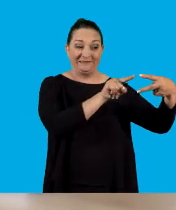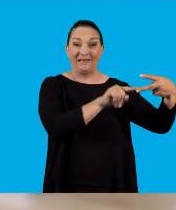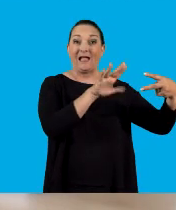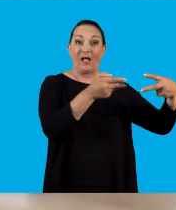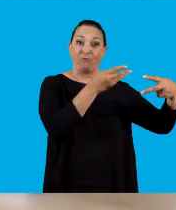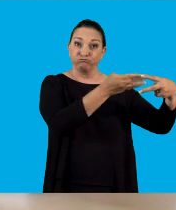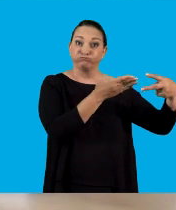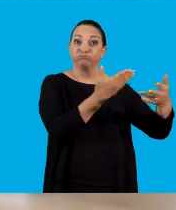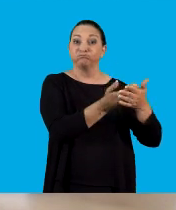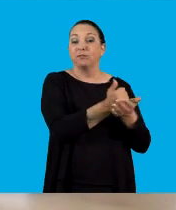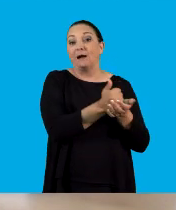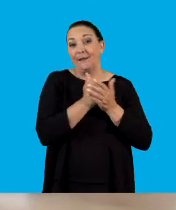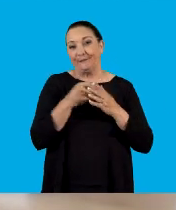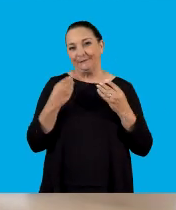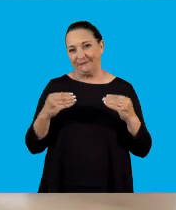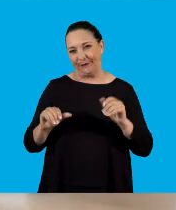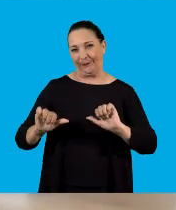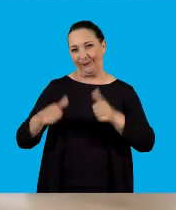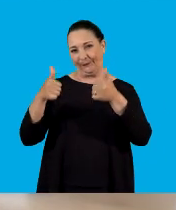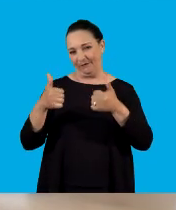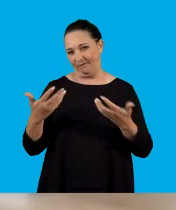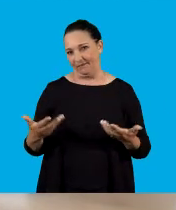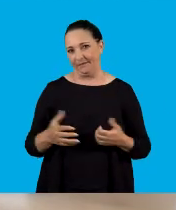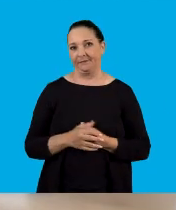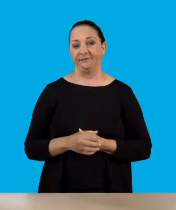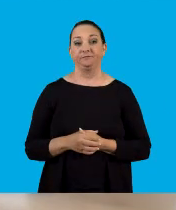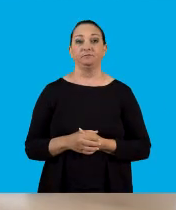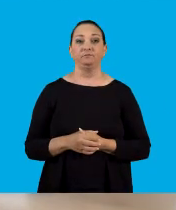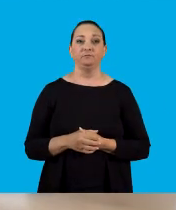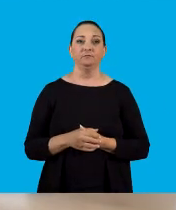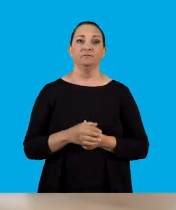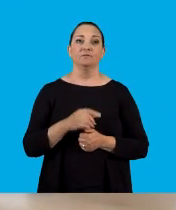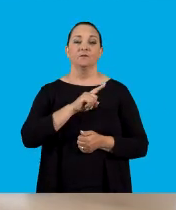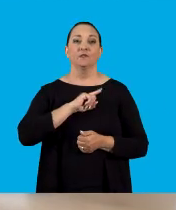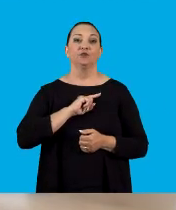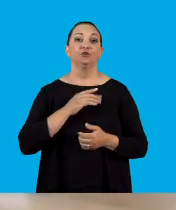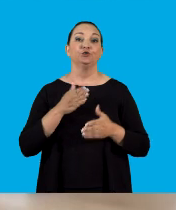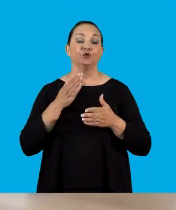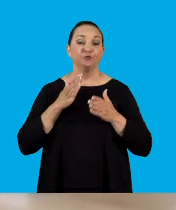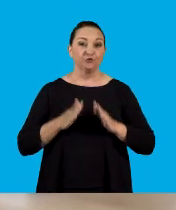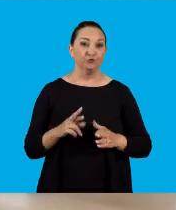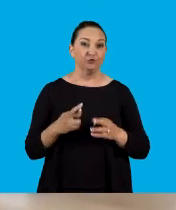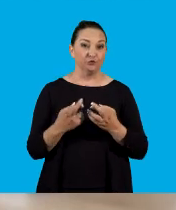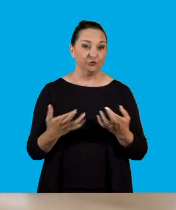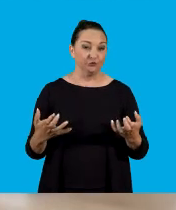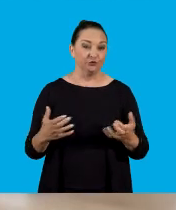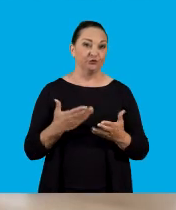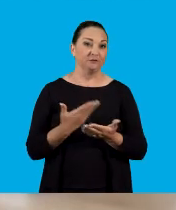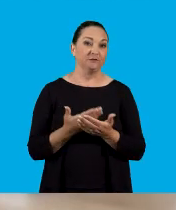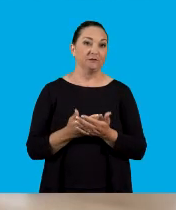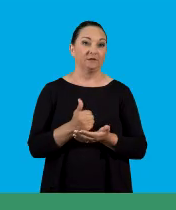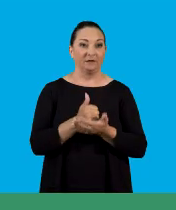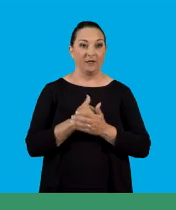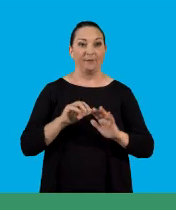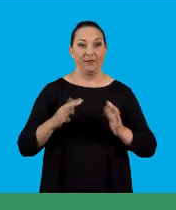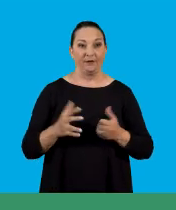business function can contribute to the success of the business. So this is how the human resource function can contribute to the success.